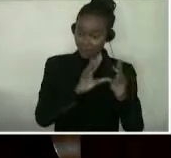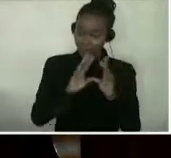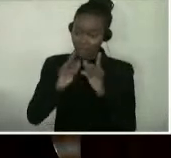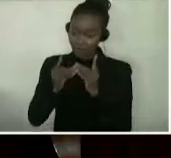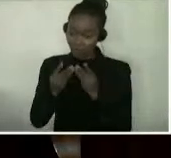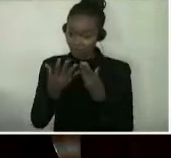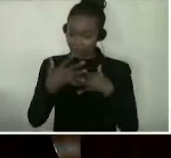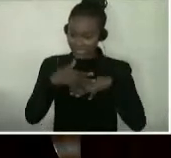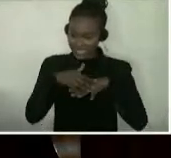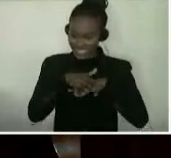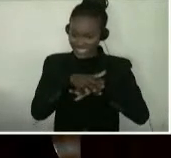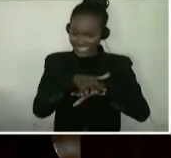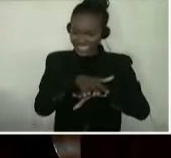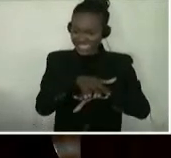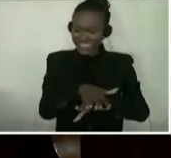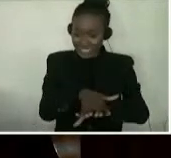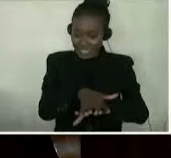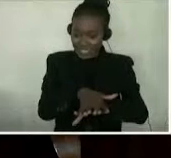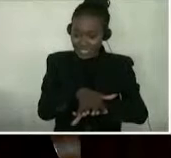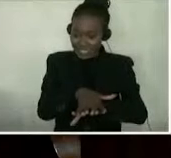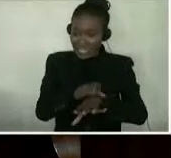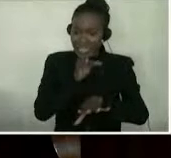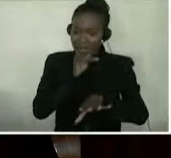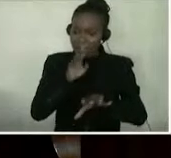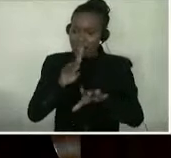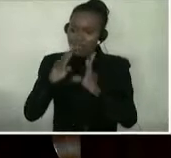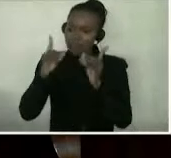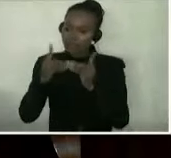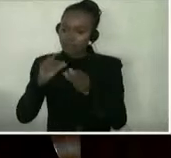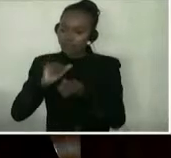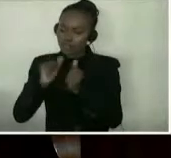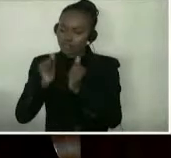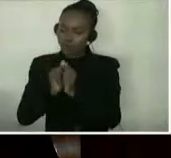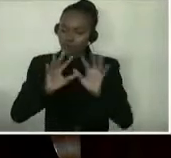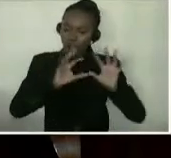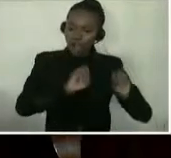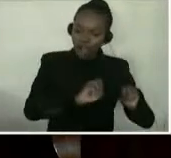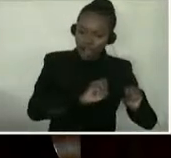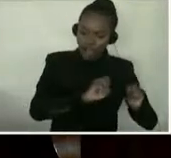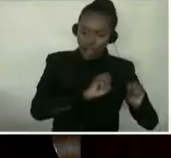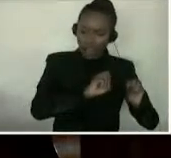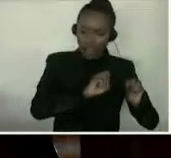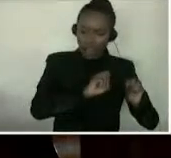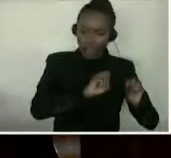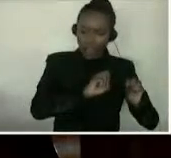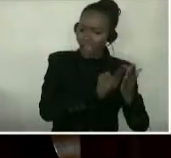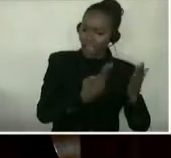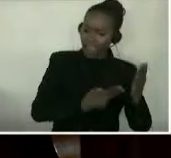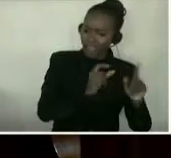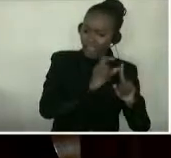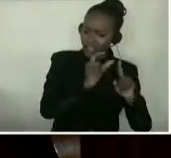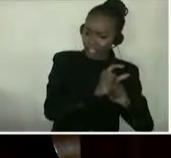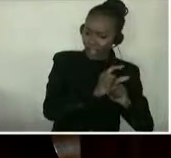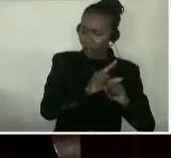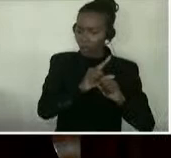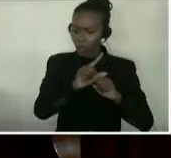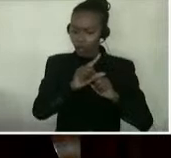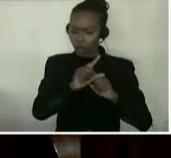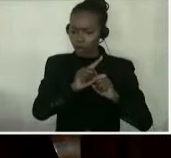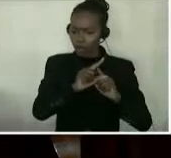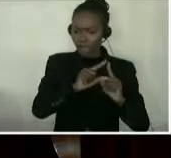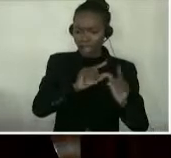wang sakai department engine hospital art and recreation as a president